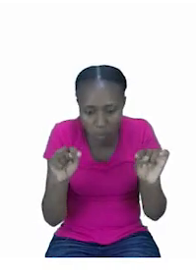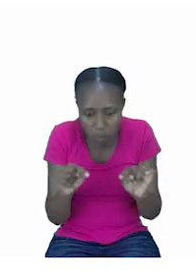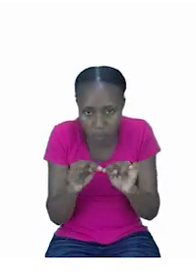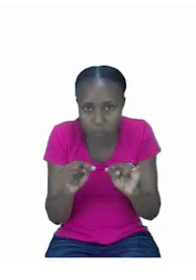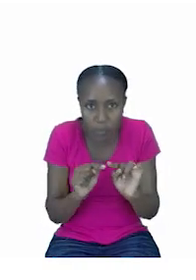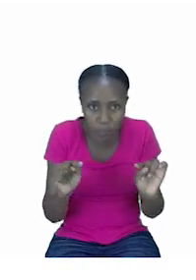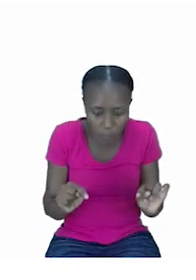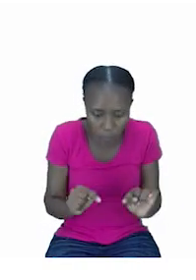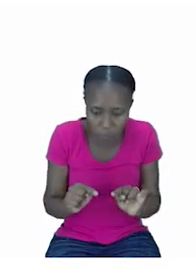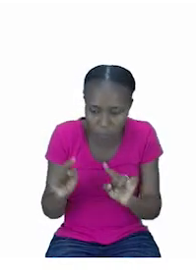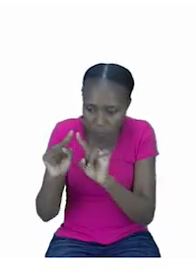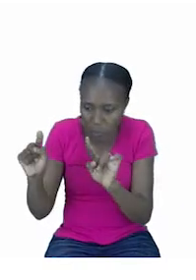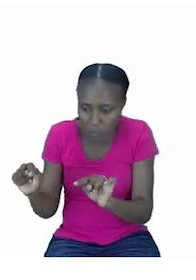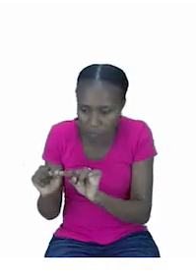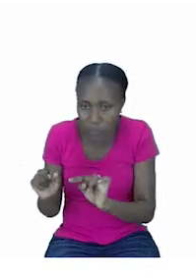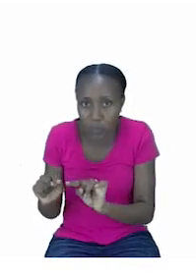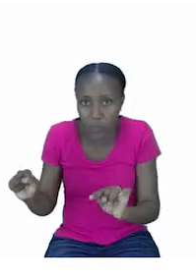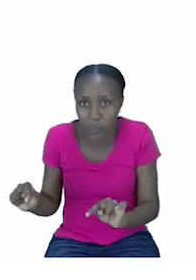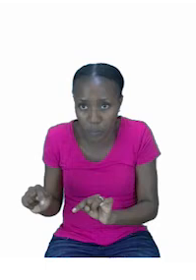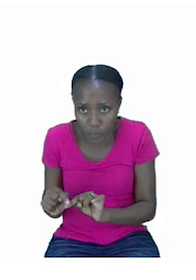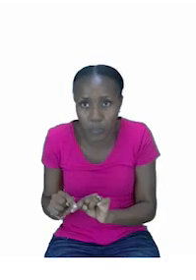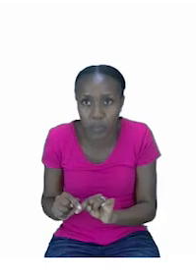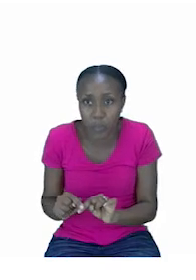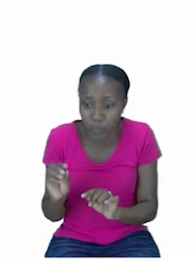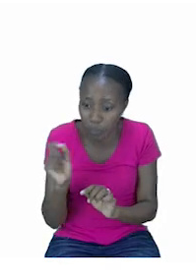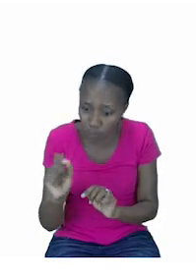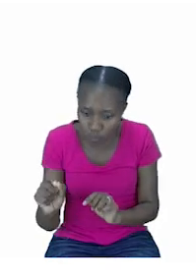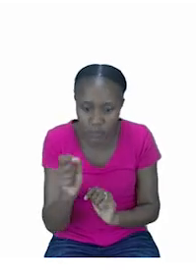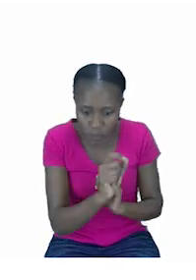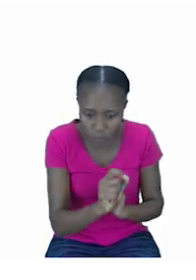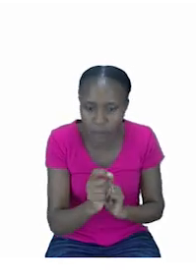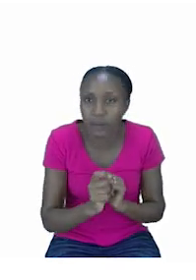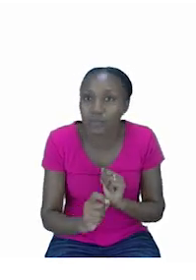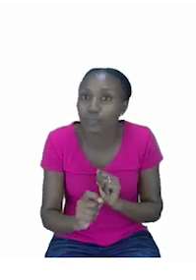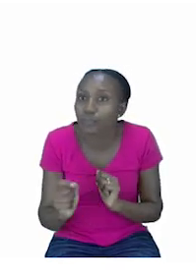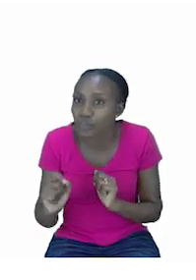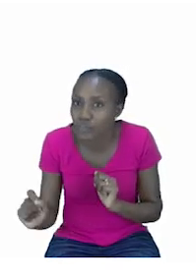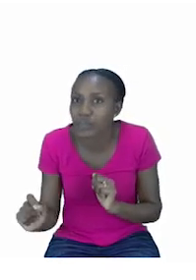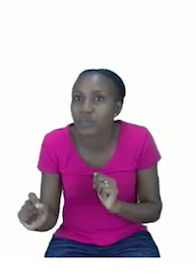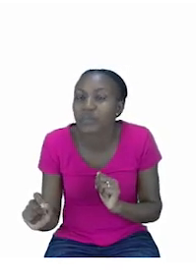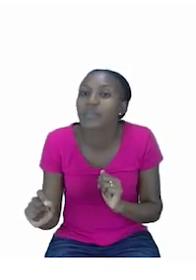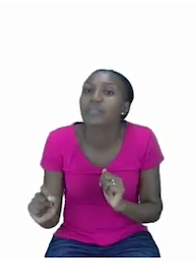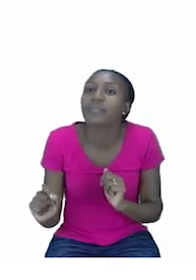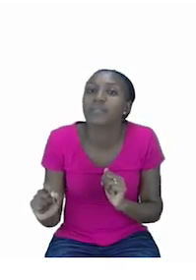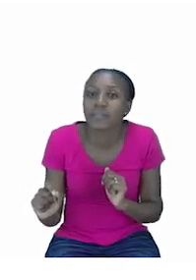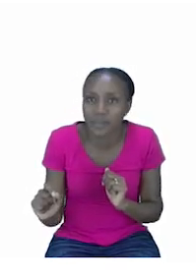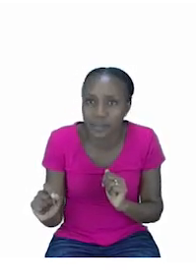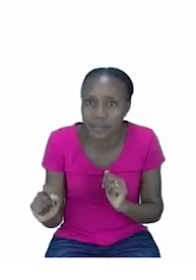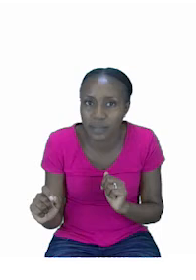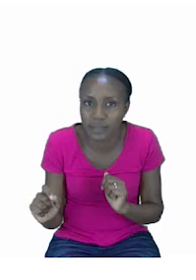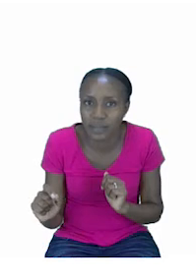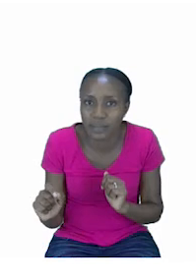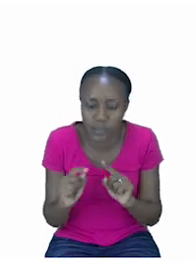box. How many squares can you see? You are going to put that number in the box.